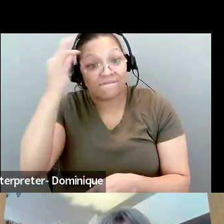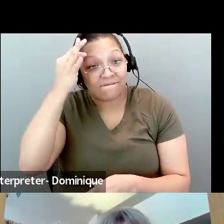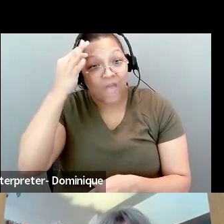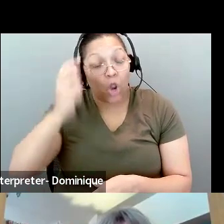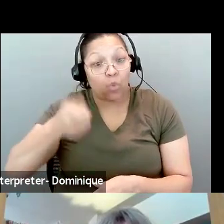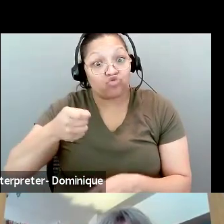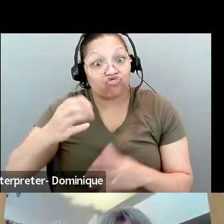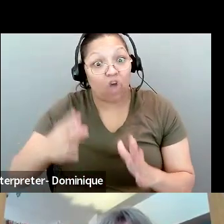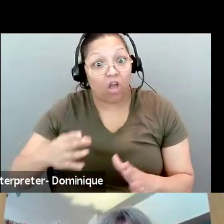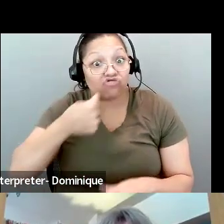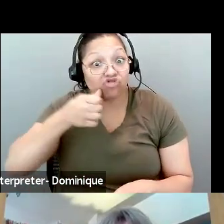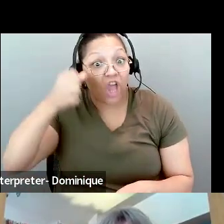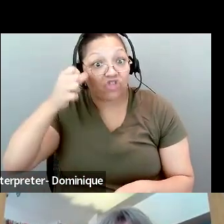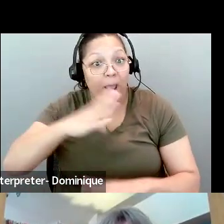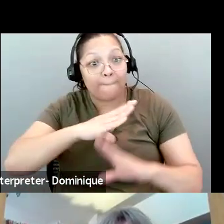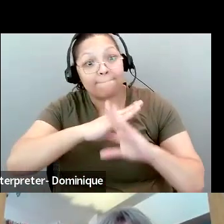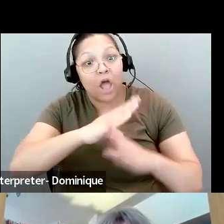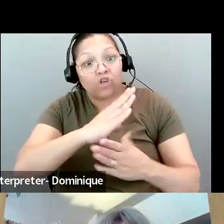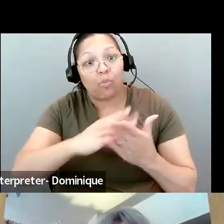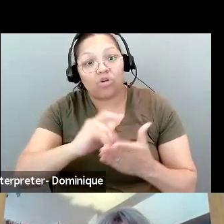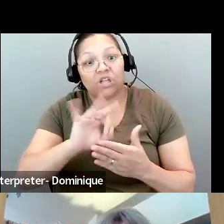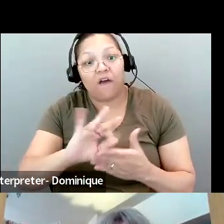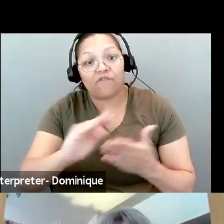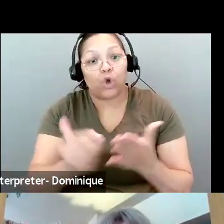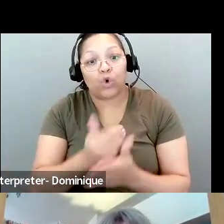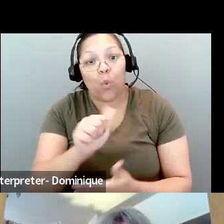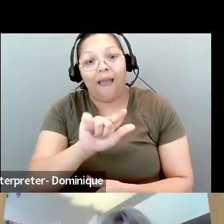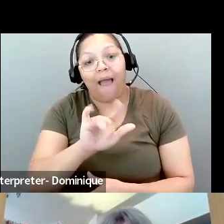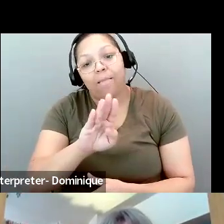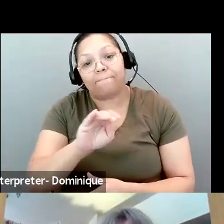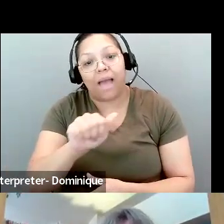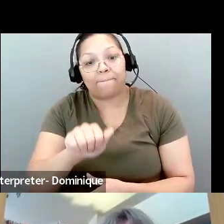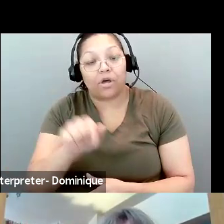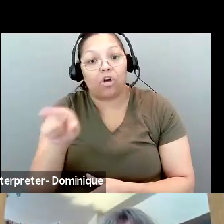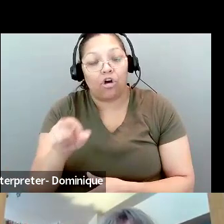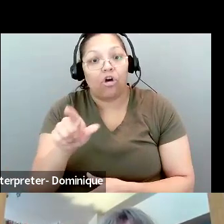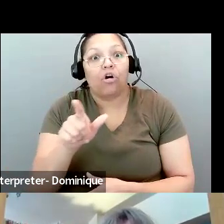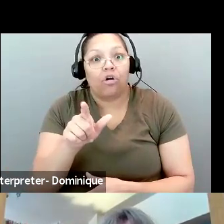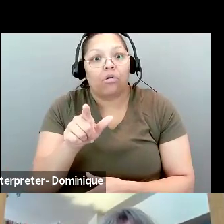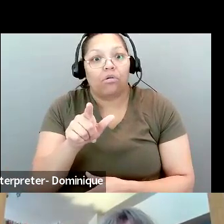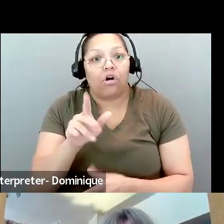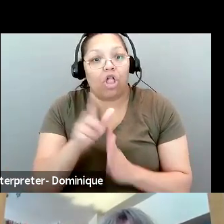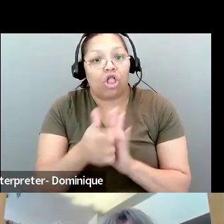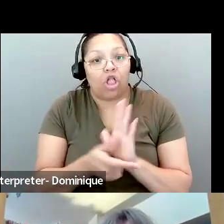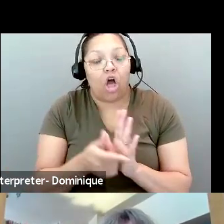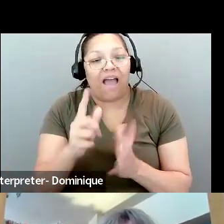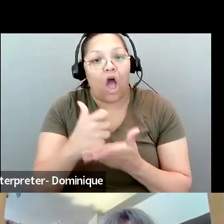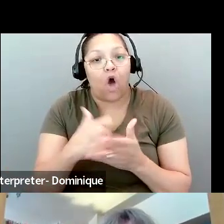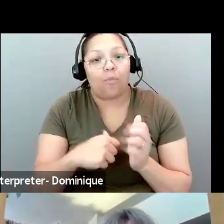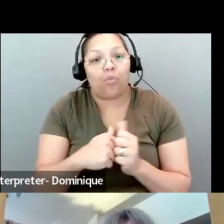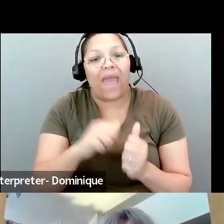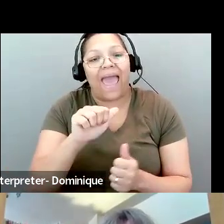judge yesterday blocked a portion of a new Alabama law limiting help with absentee ballot